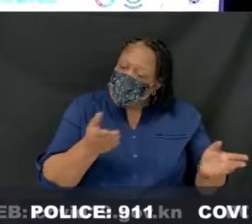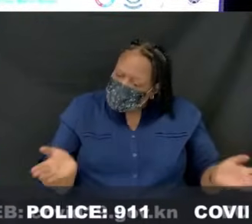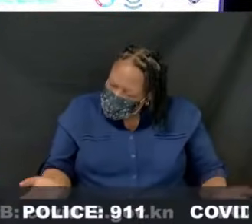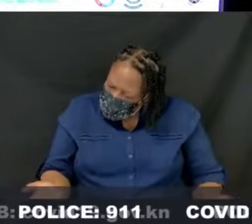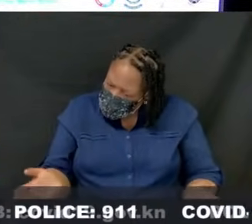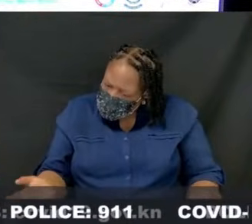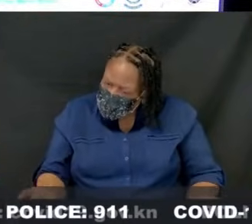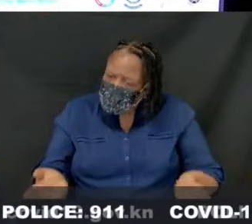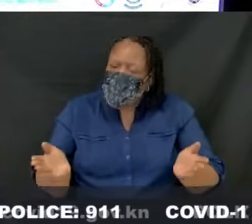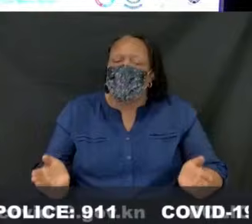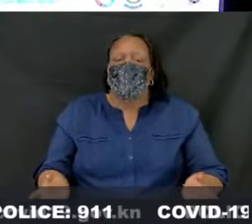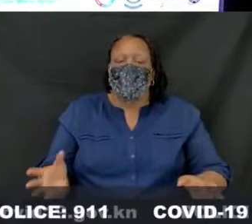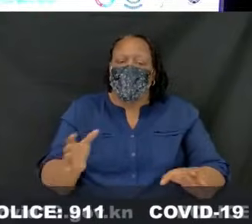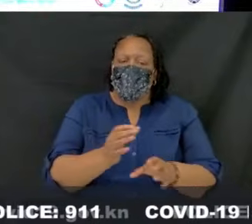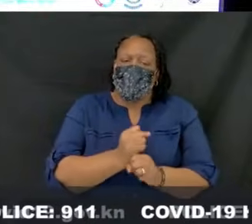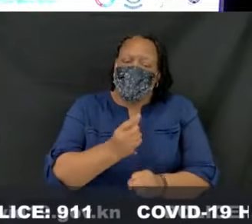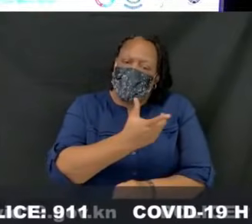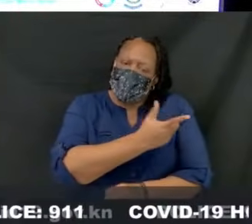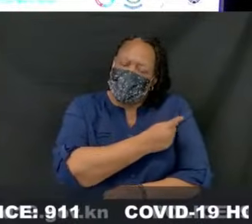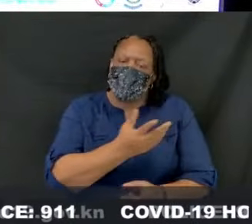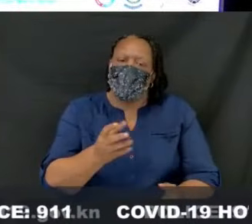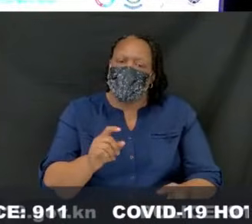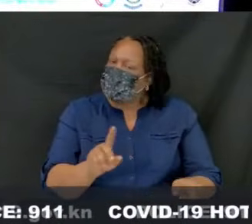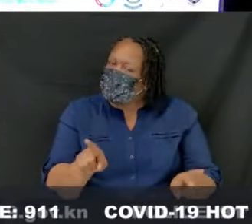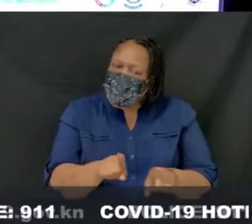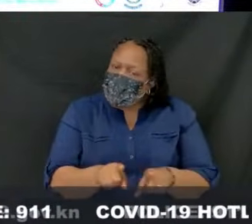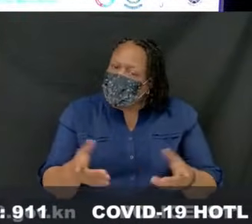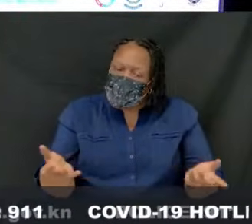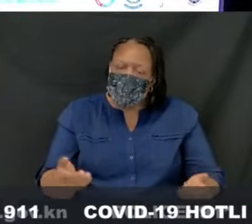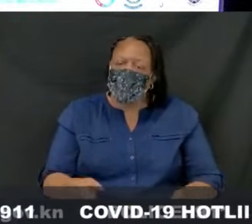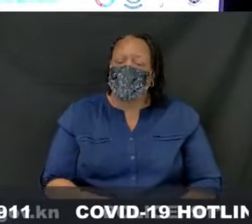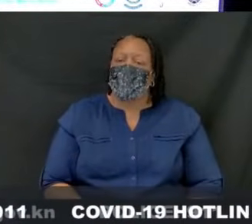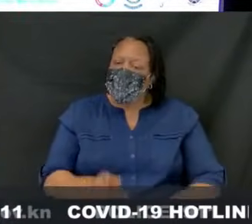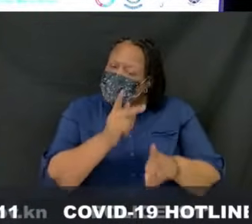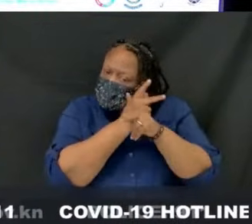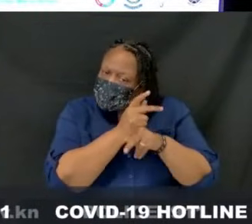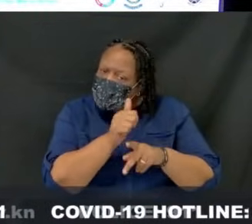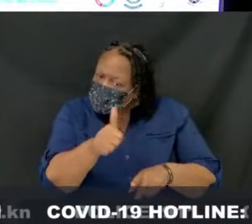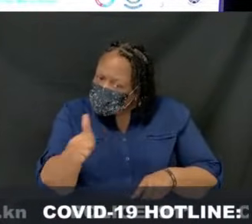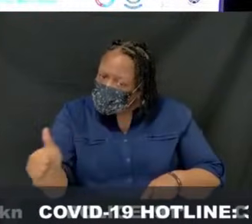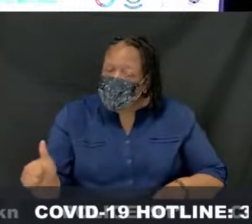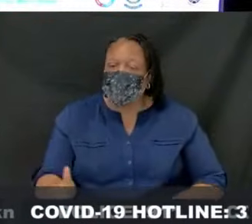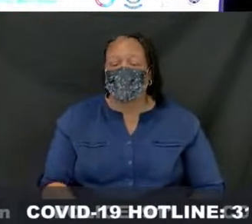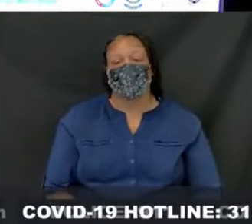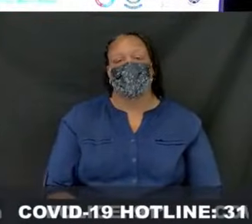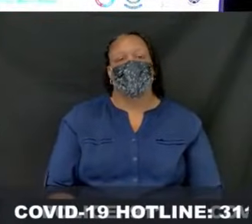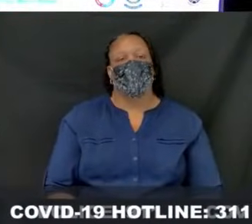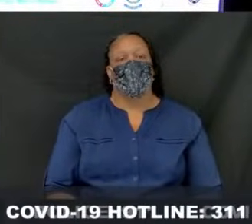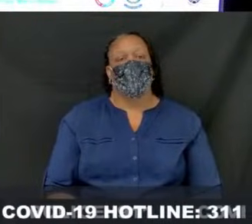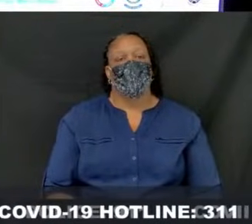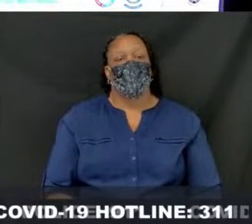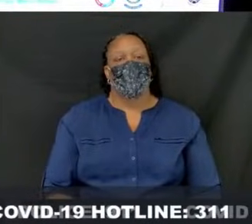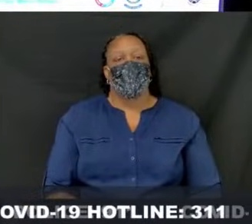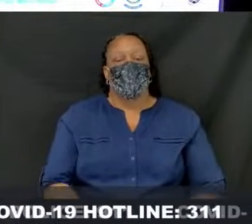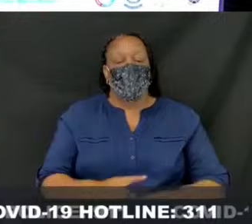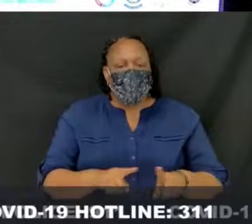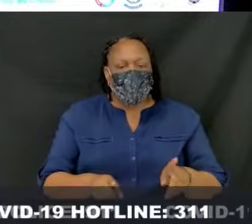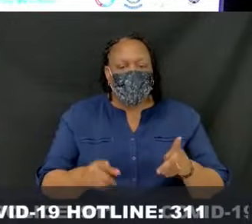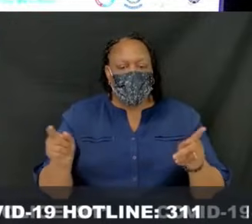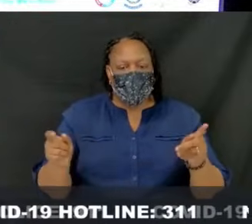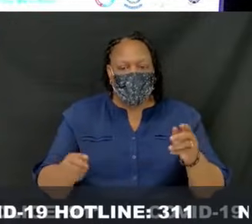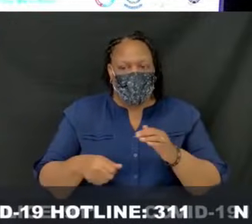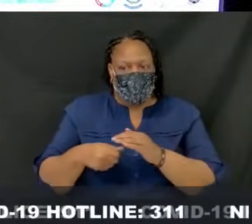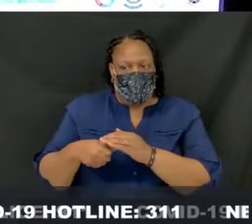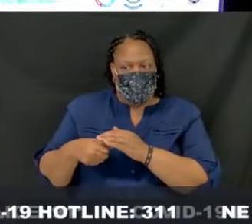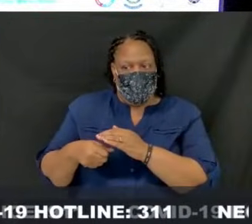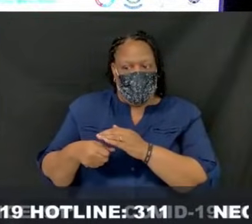to go forward and get vaccinated. And it will be deceitful for you to know that you are